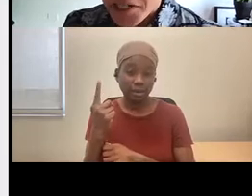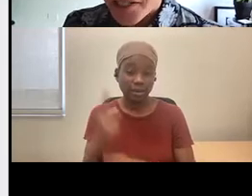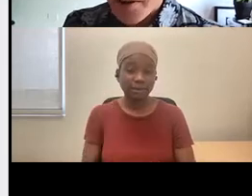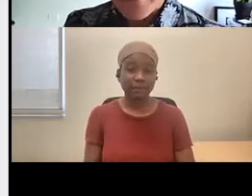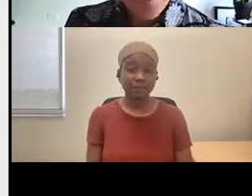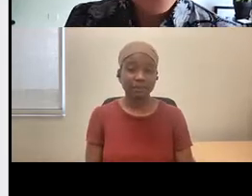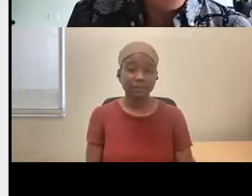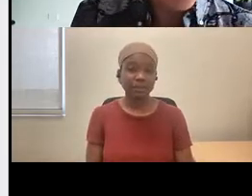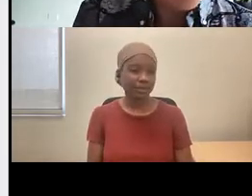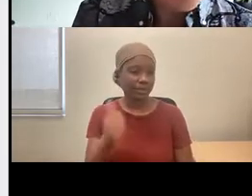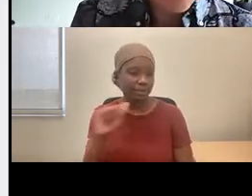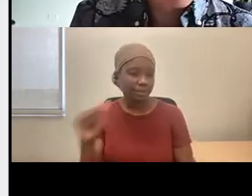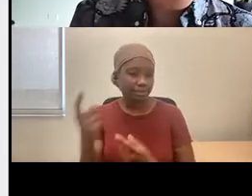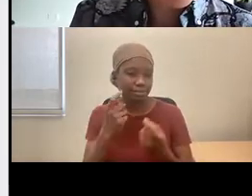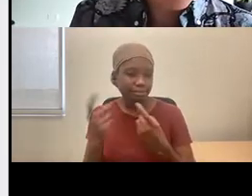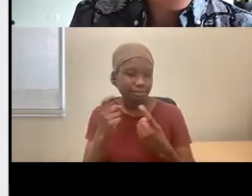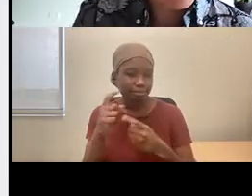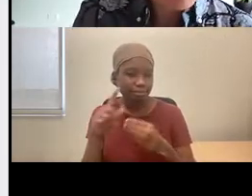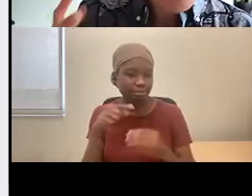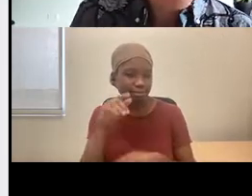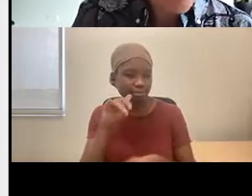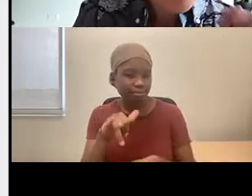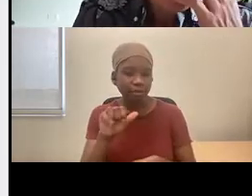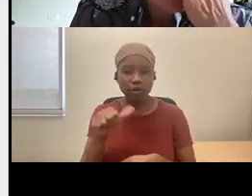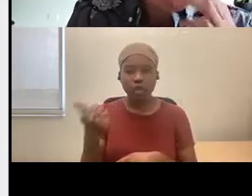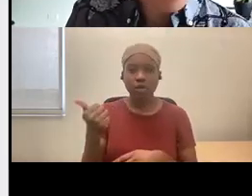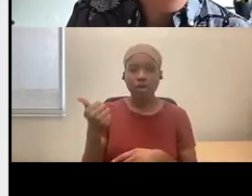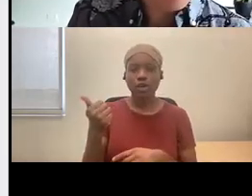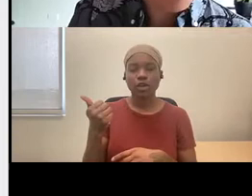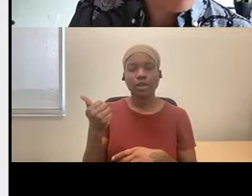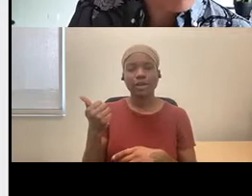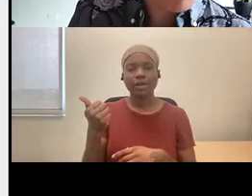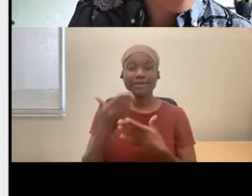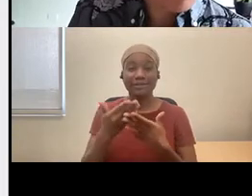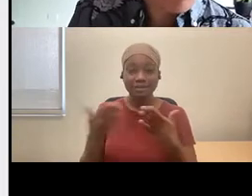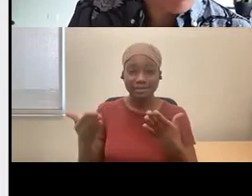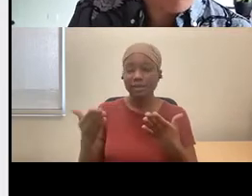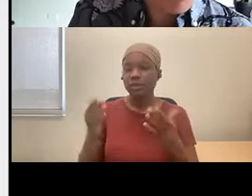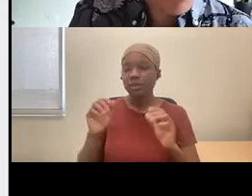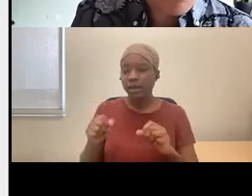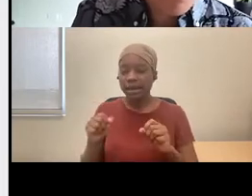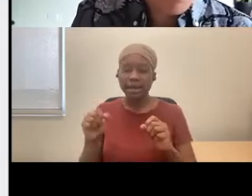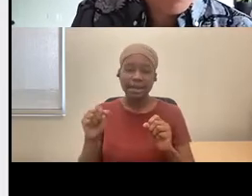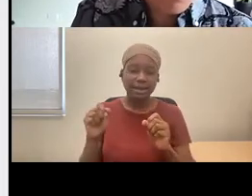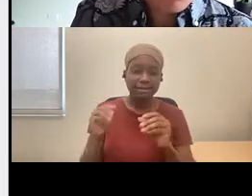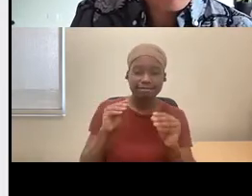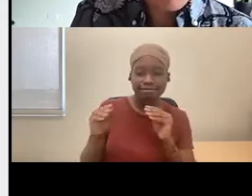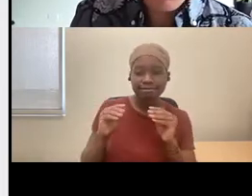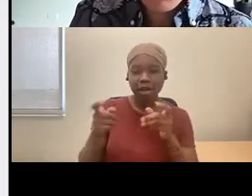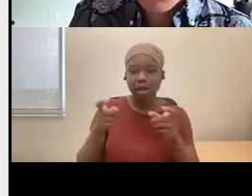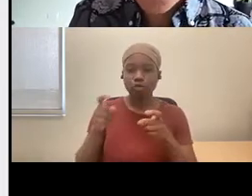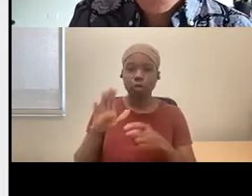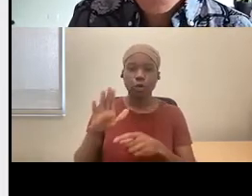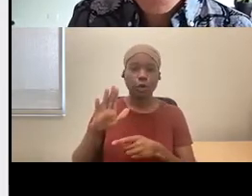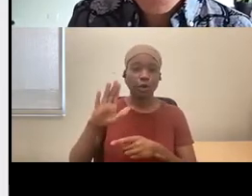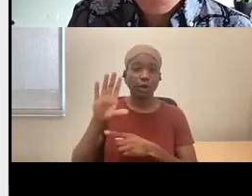Any questions about that or other sort of hardware physical ways you're controlling your cameras and microphones?